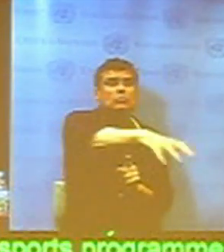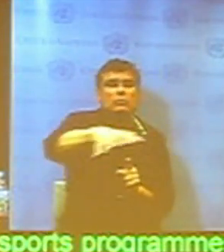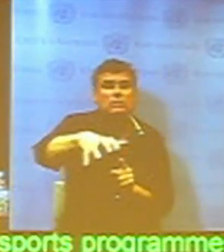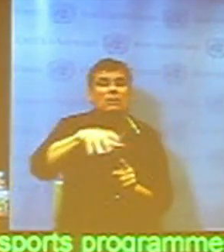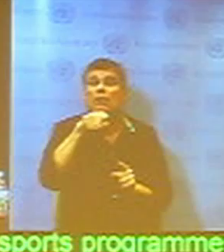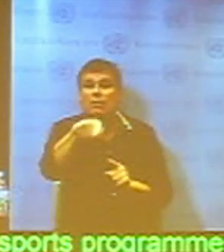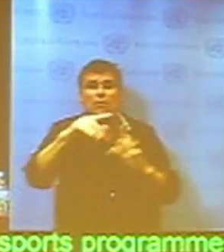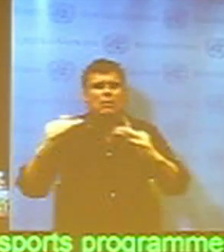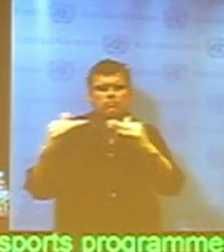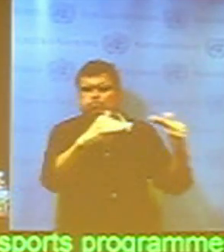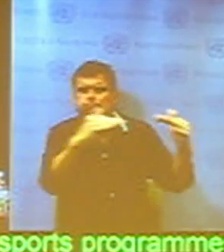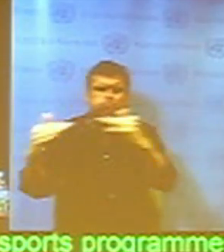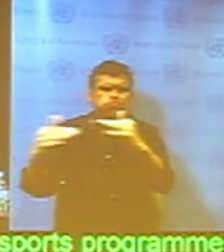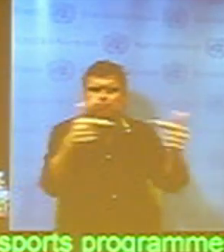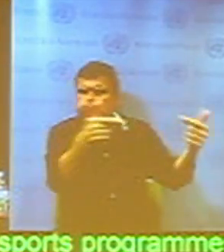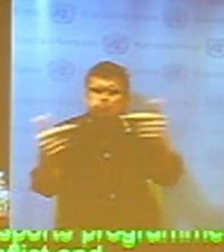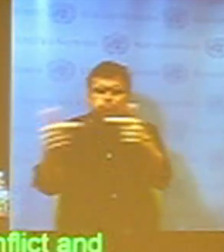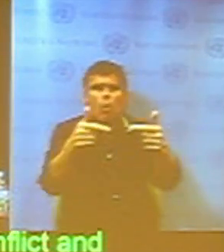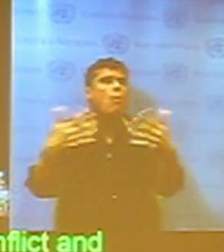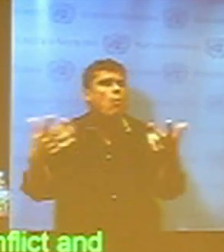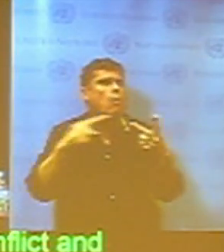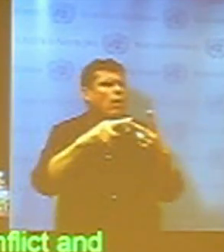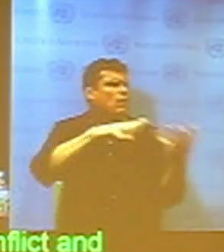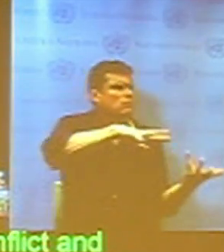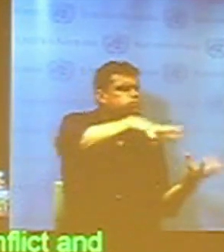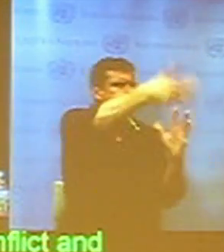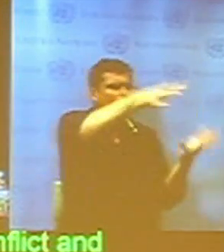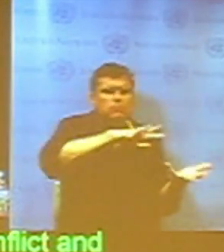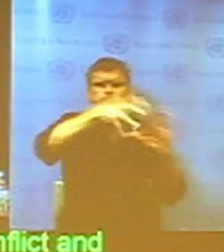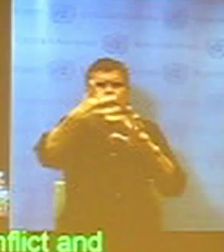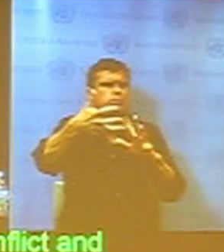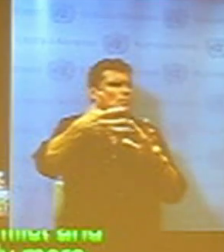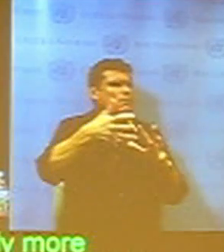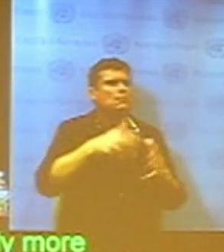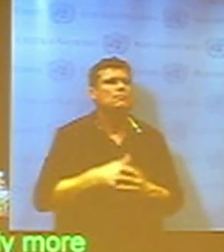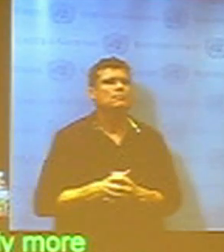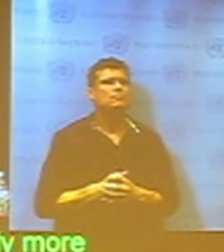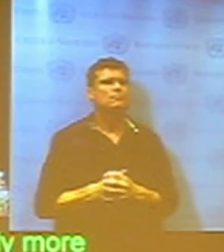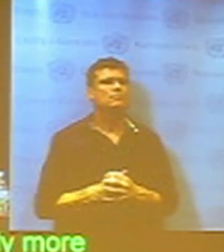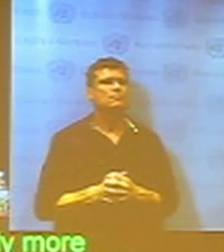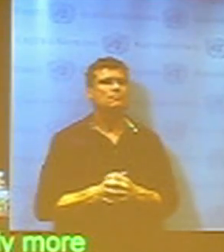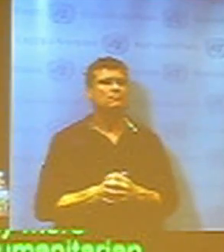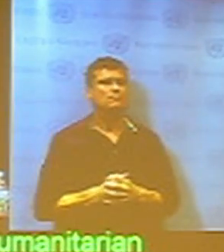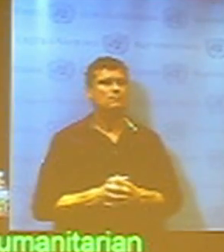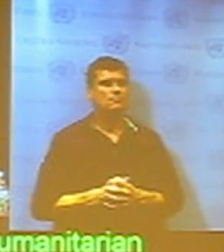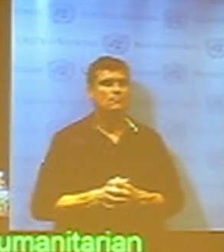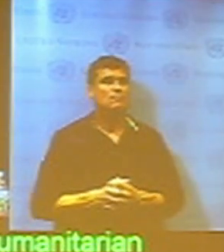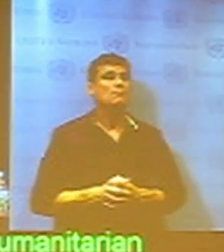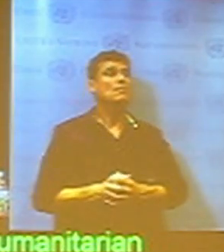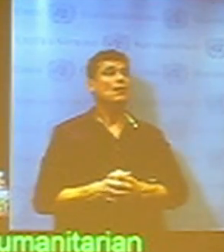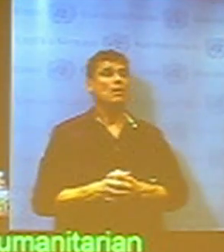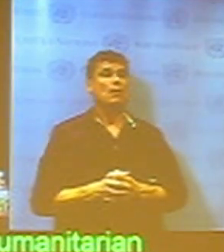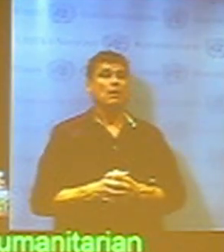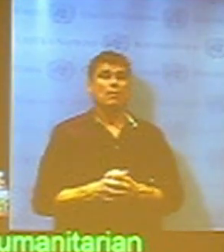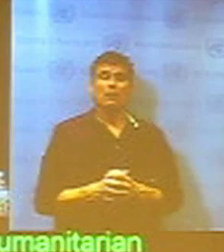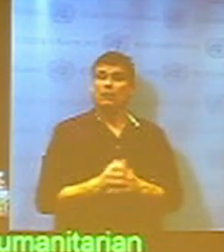implementing humanitarian action that is inclusive of people with disabilities. So the first step that we take is